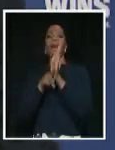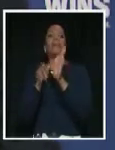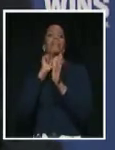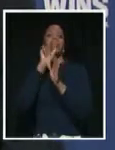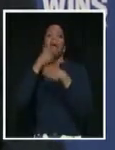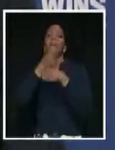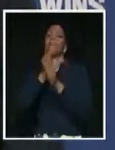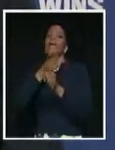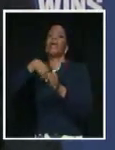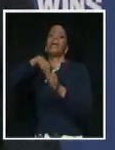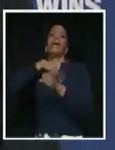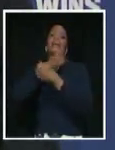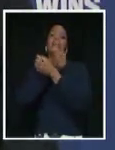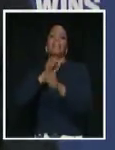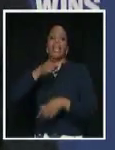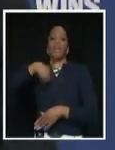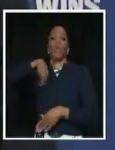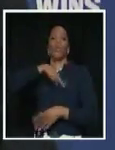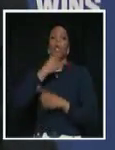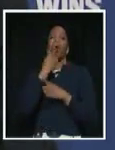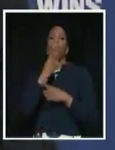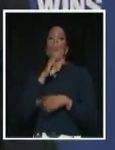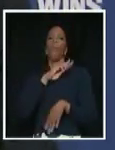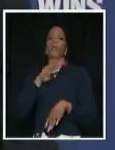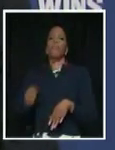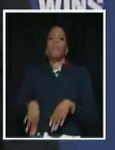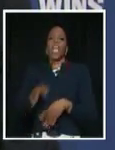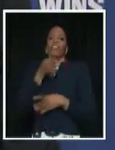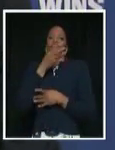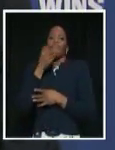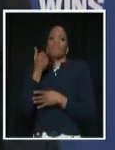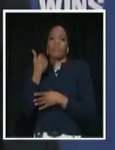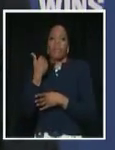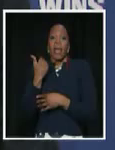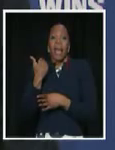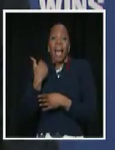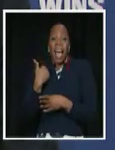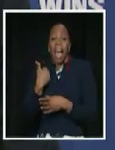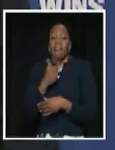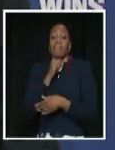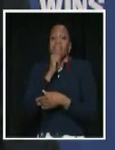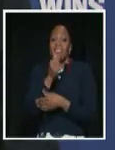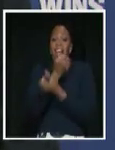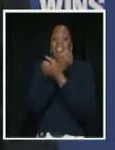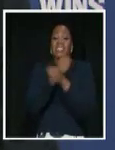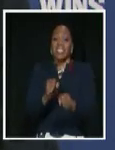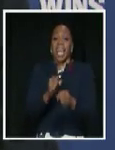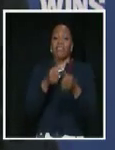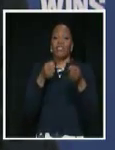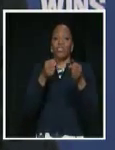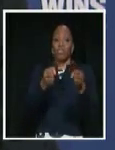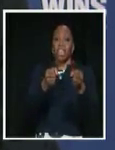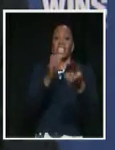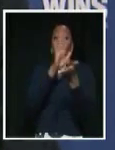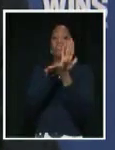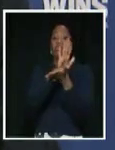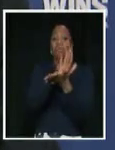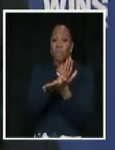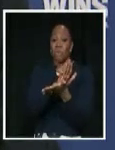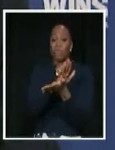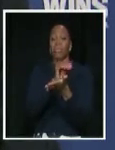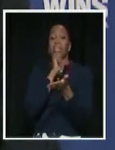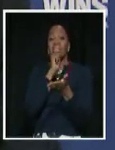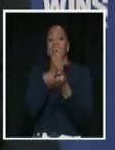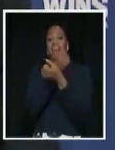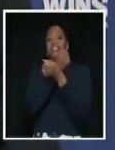Look, we are one mayor away from unsafe streets, unsafe schools, and unsafe fiscal policy. I'm the